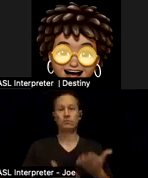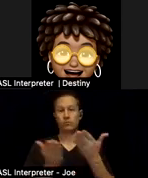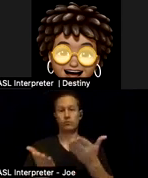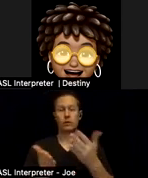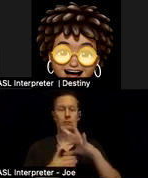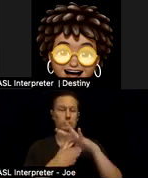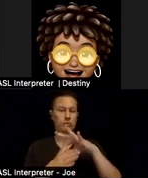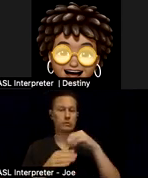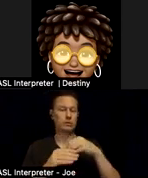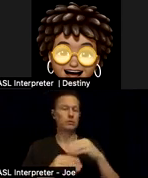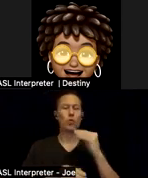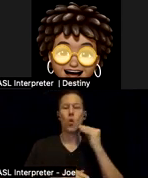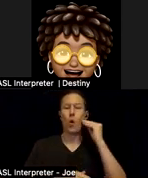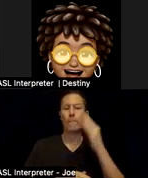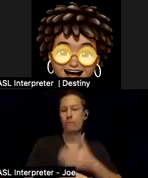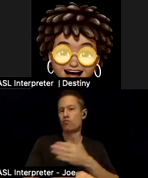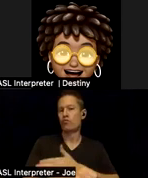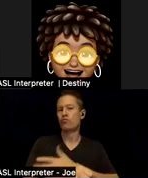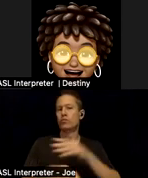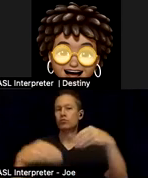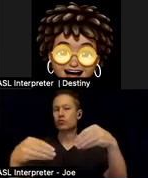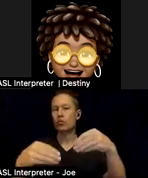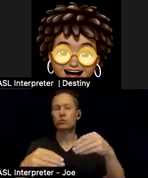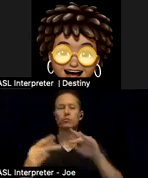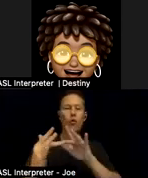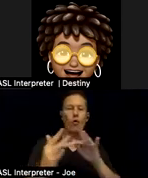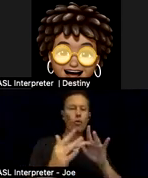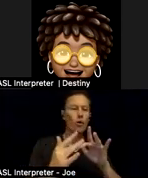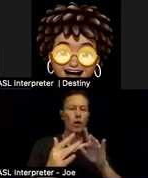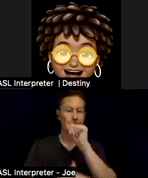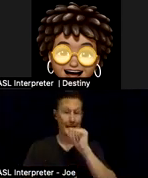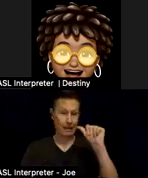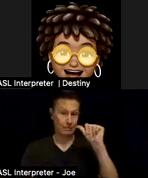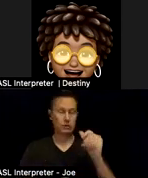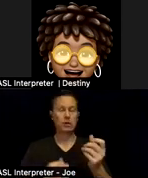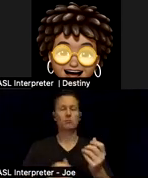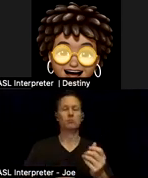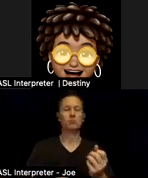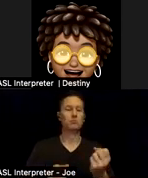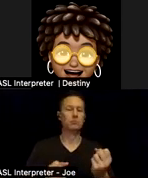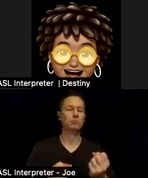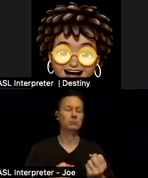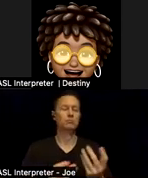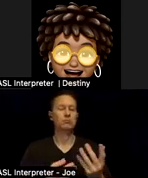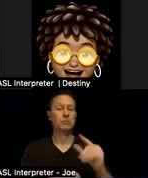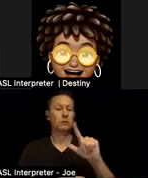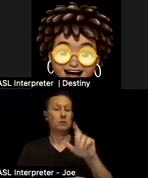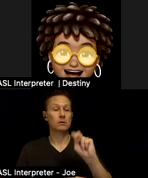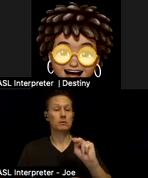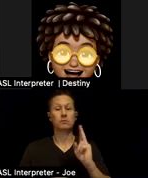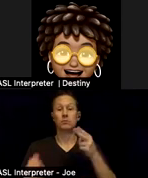home improvement stores and online and through Amazon, and a lot of the materials that we're going to be talking about today. Glen is joining